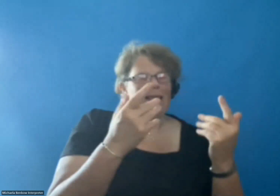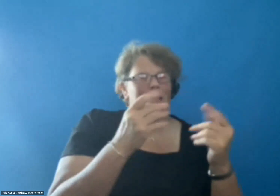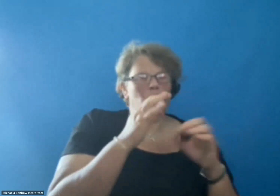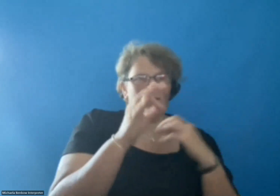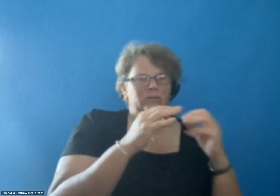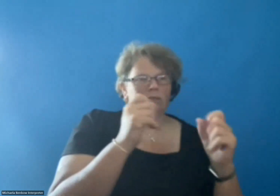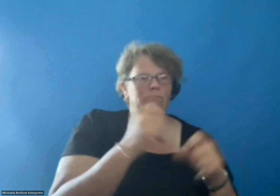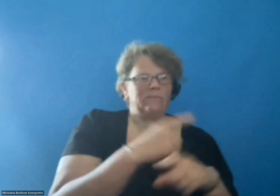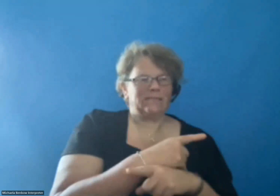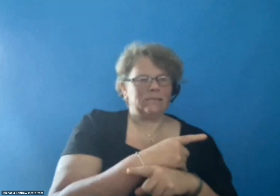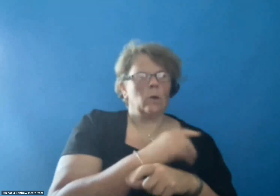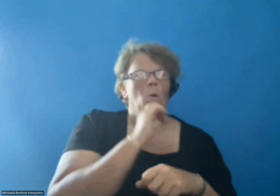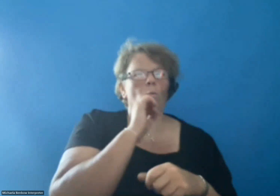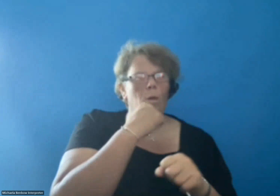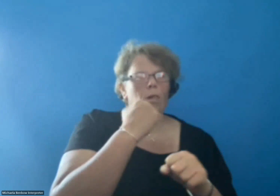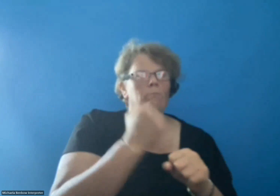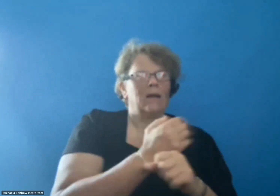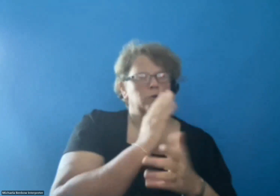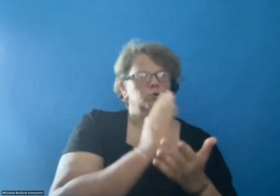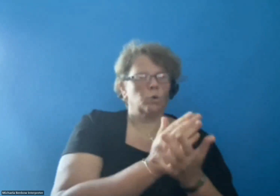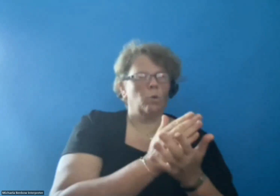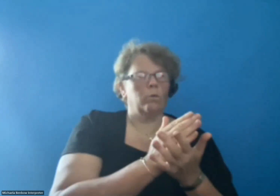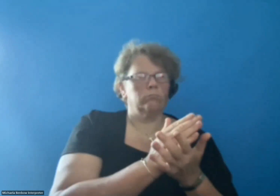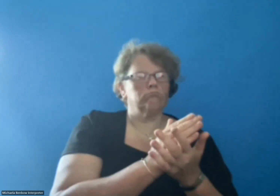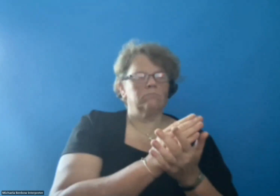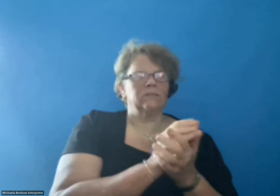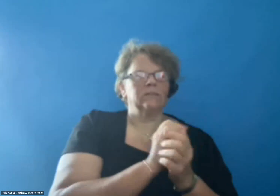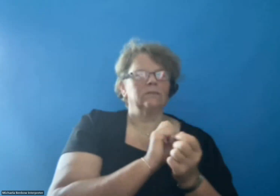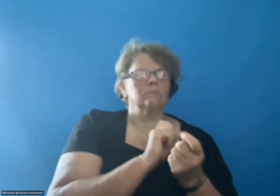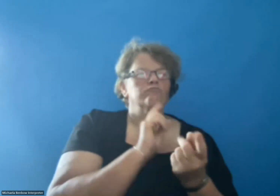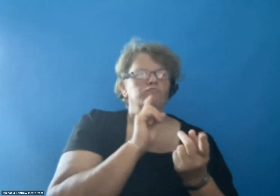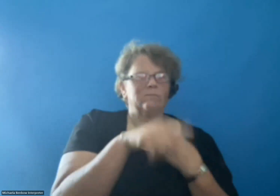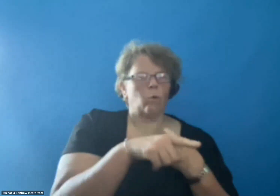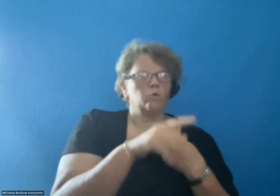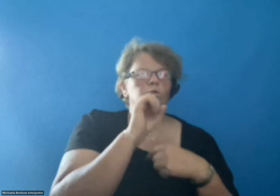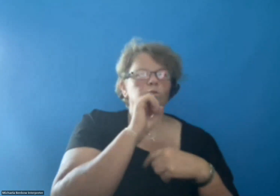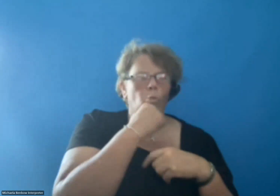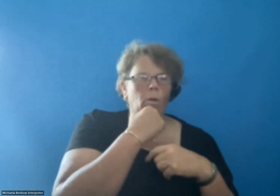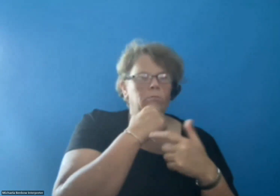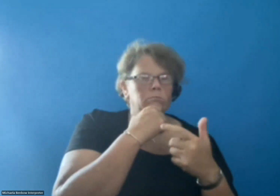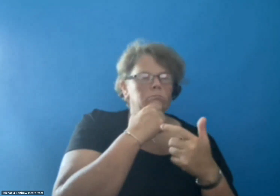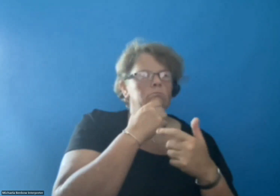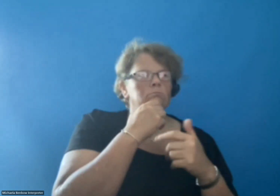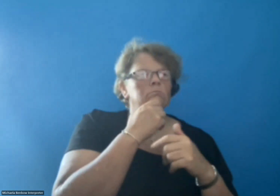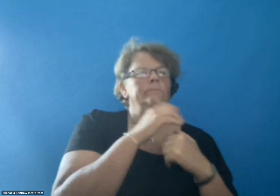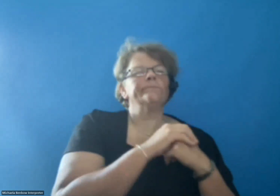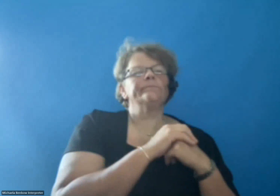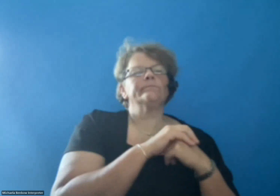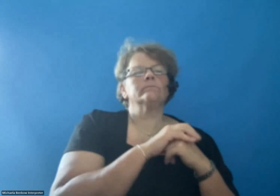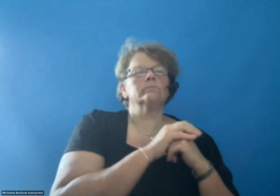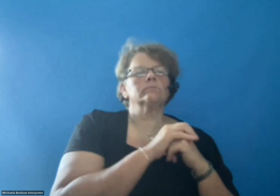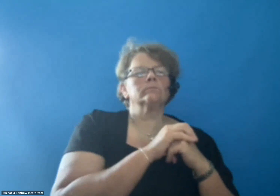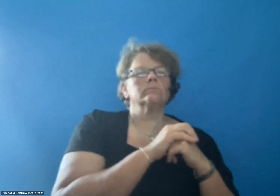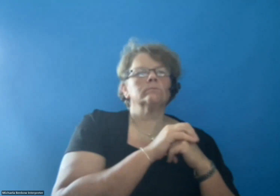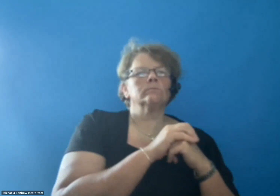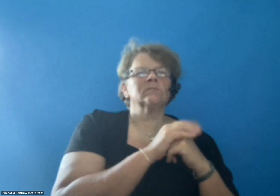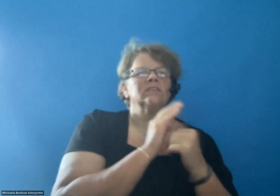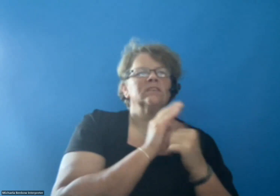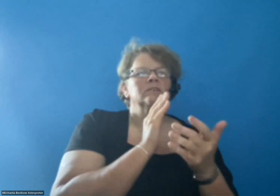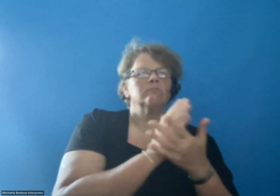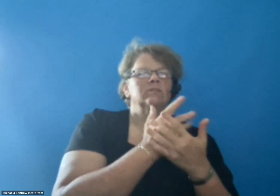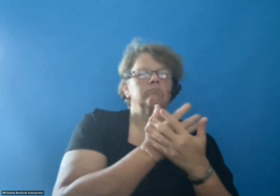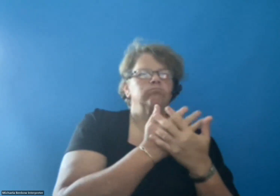will make sure we provide a response, and we'll upload that onto the engagement platform, okay, at a later date. Yeah, they're all very important